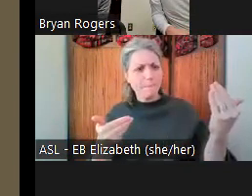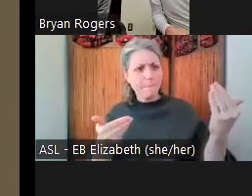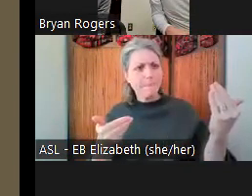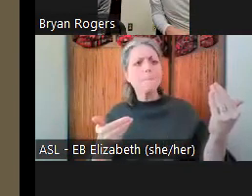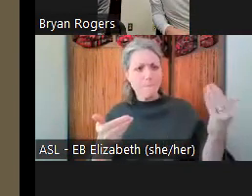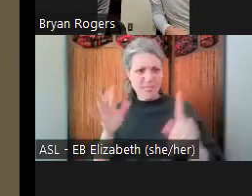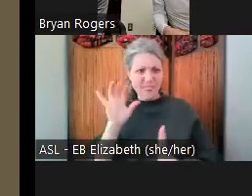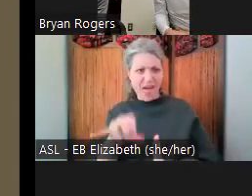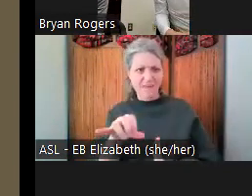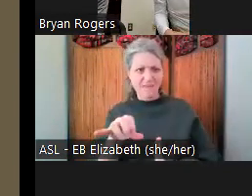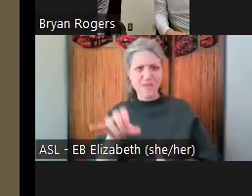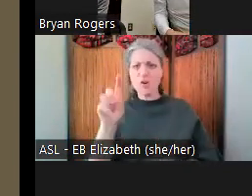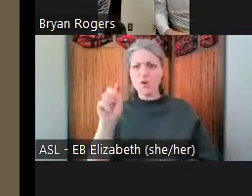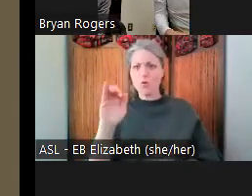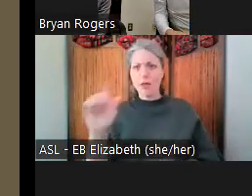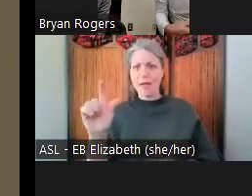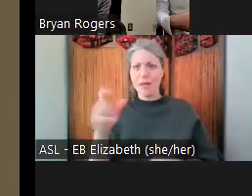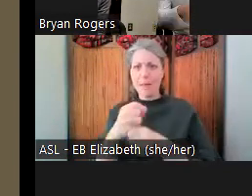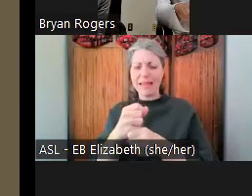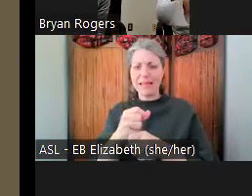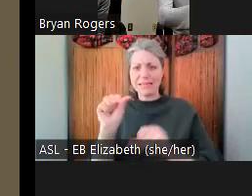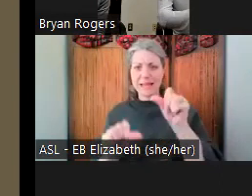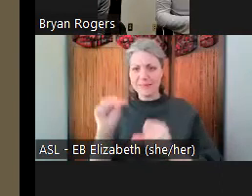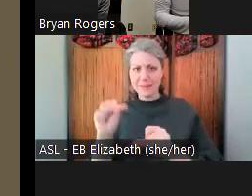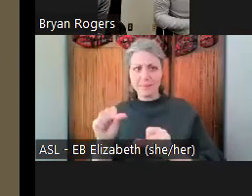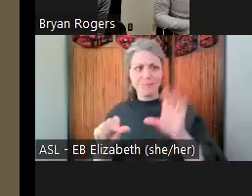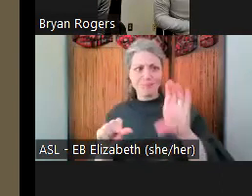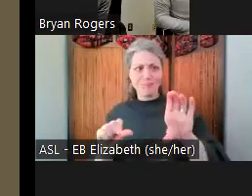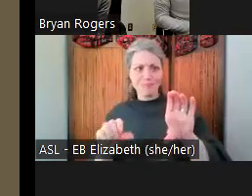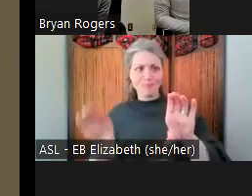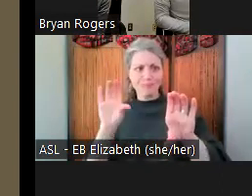Yep, there. So there's that trail making assessment. Those two